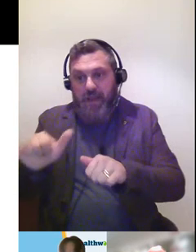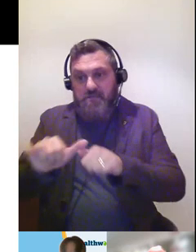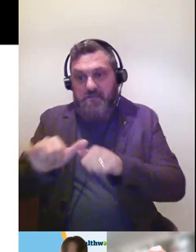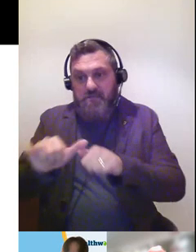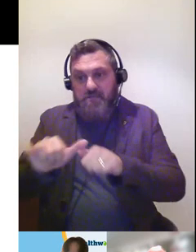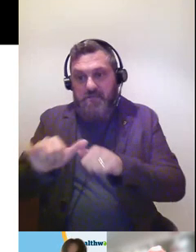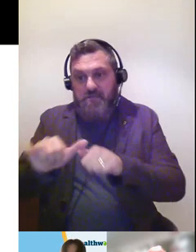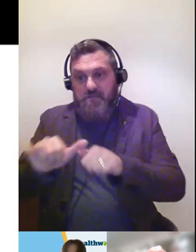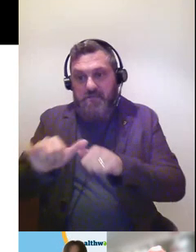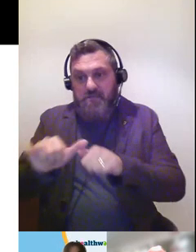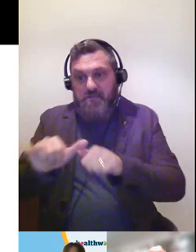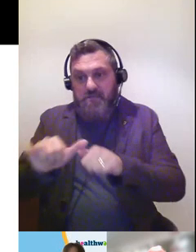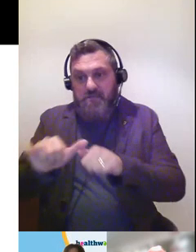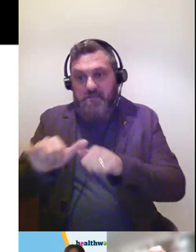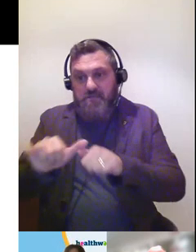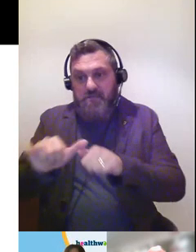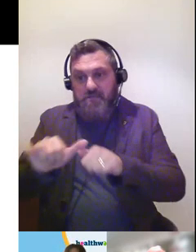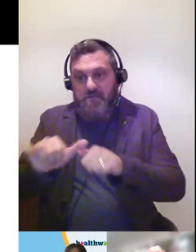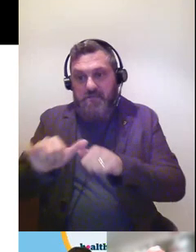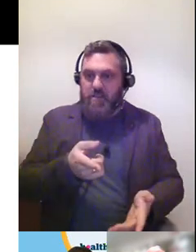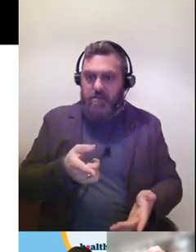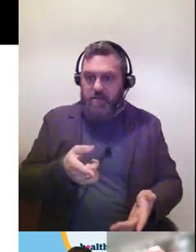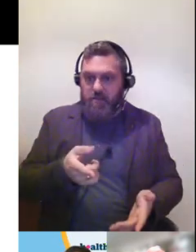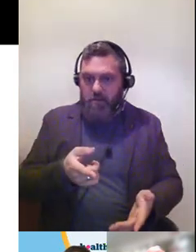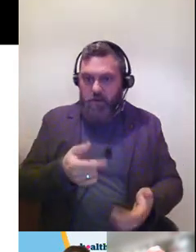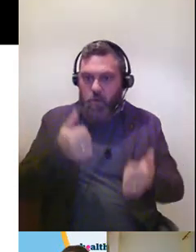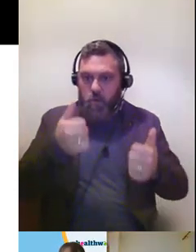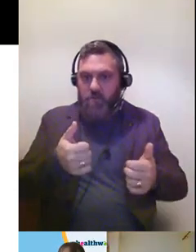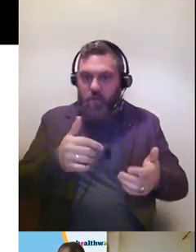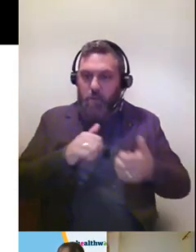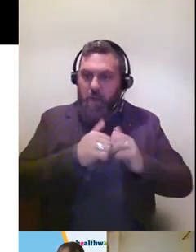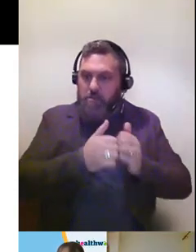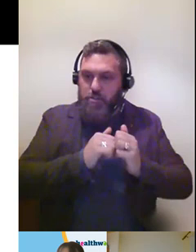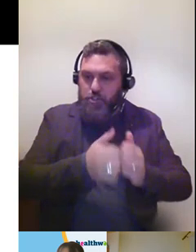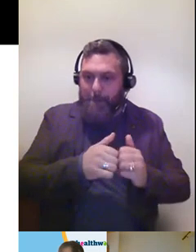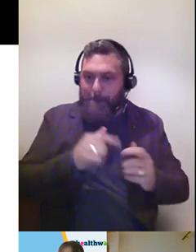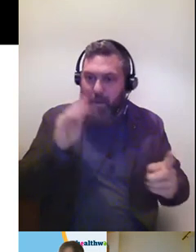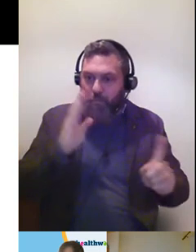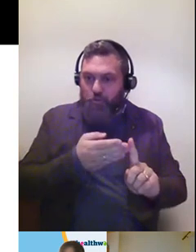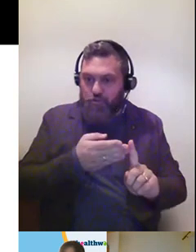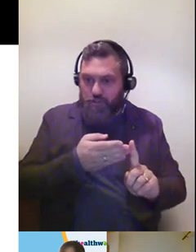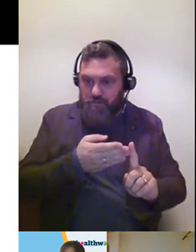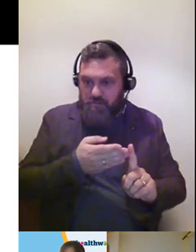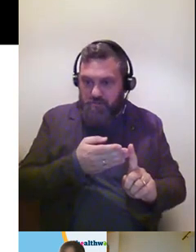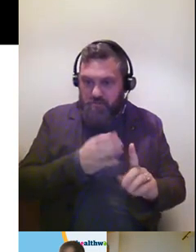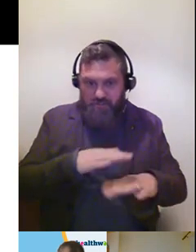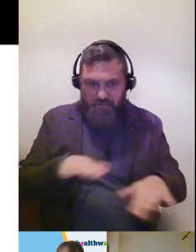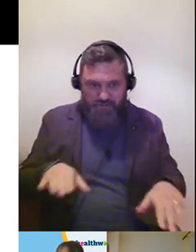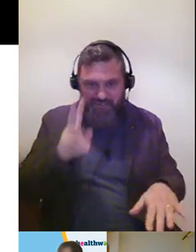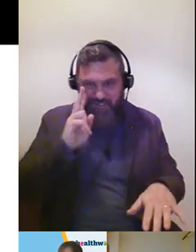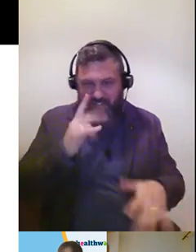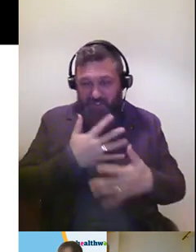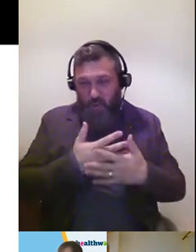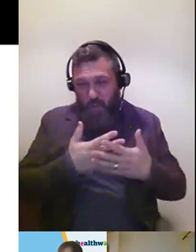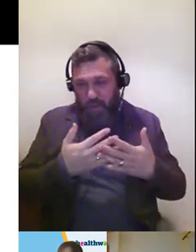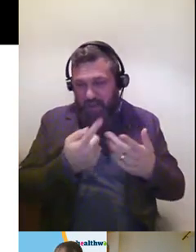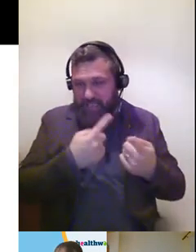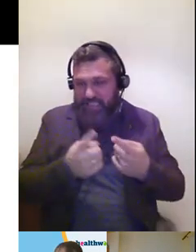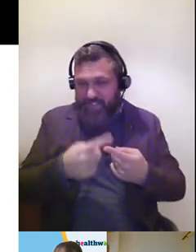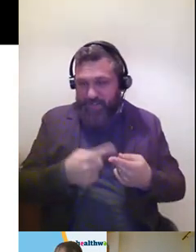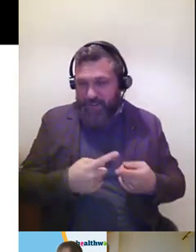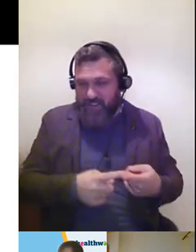children's services are one of those areas that really benefit from partnership approaches, because children come into contact with so many different aspects